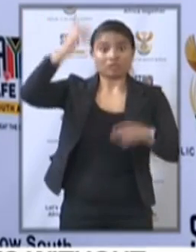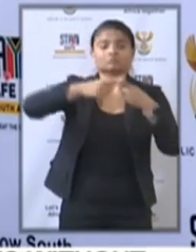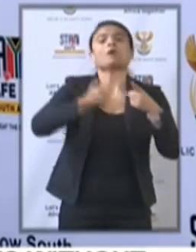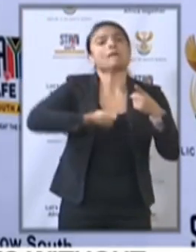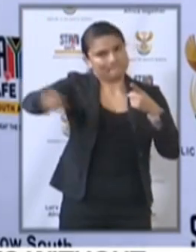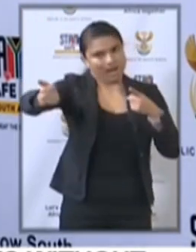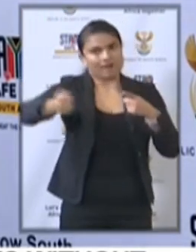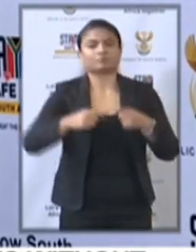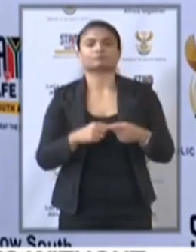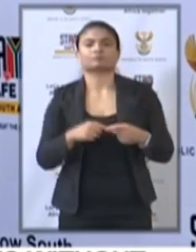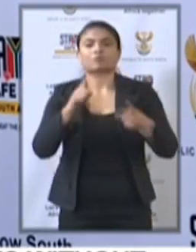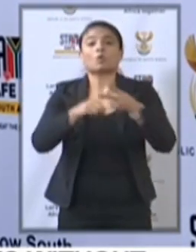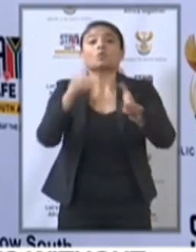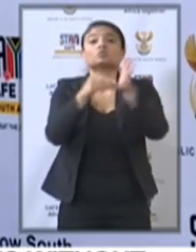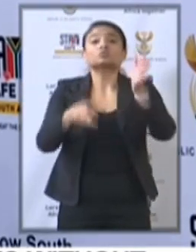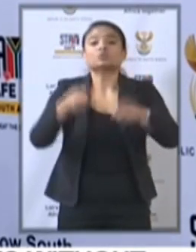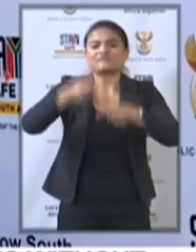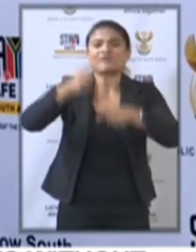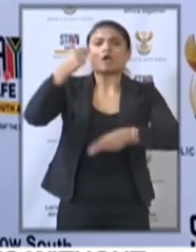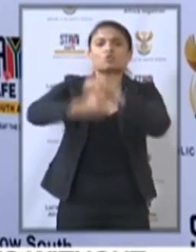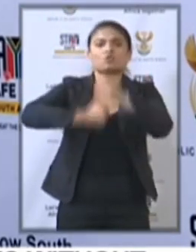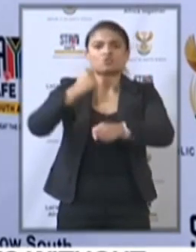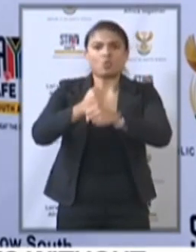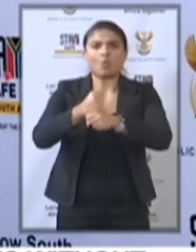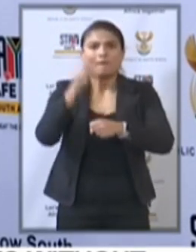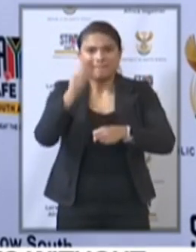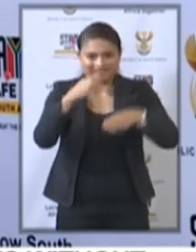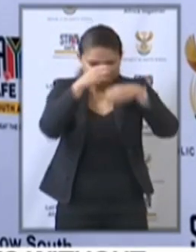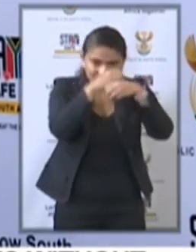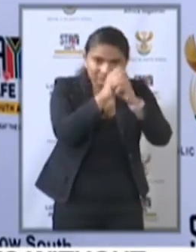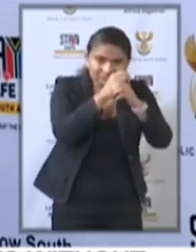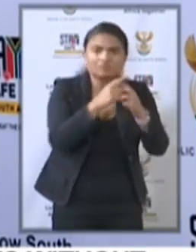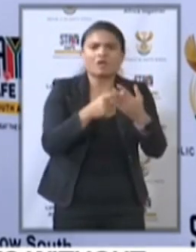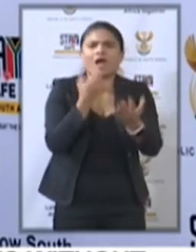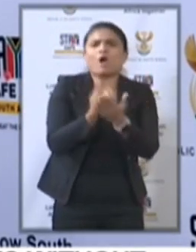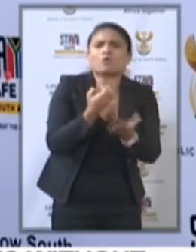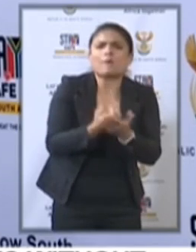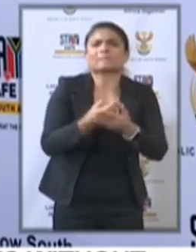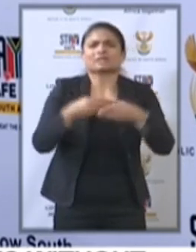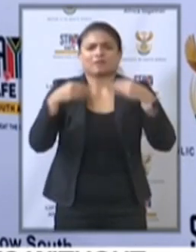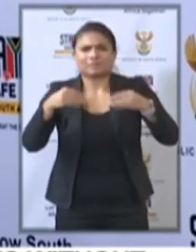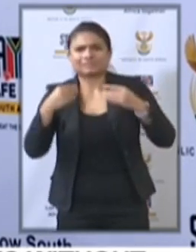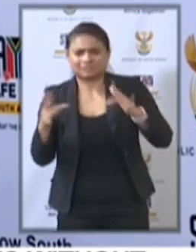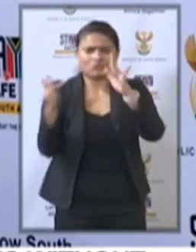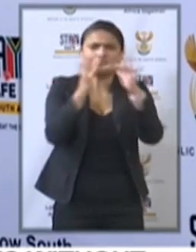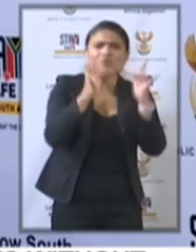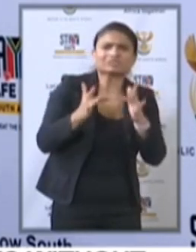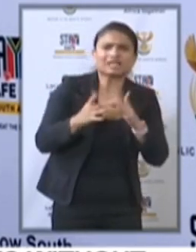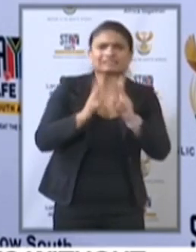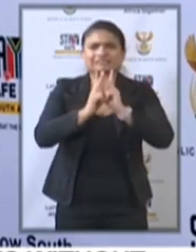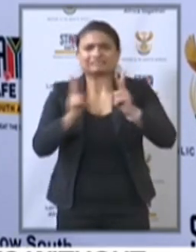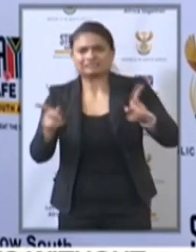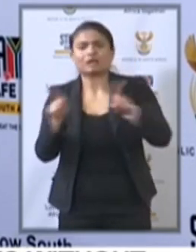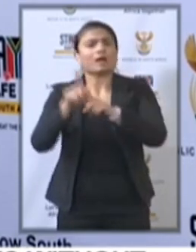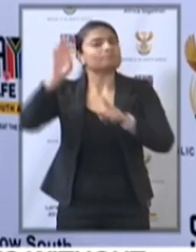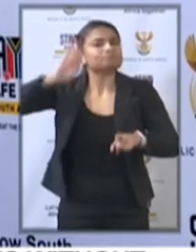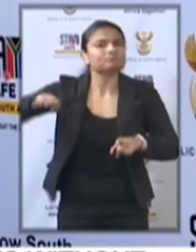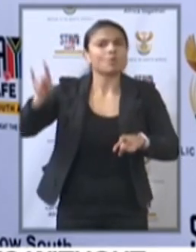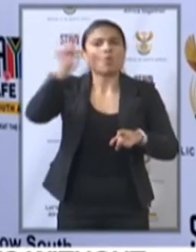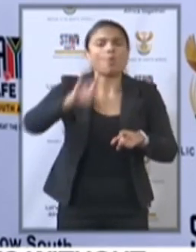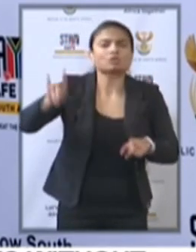to laboratories, technical equipment, data, connectivity, and access to residence and private